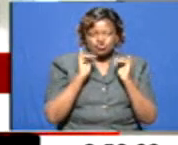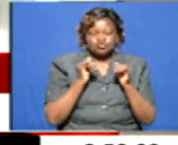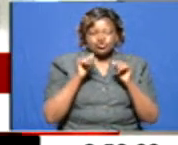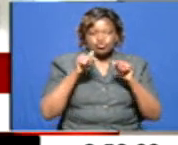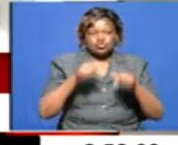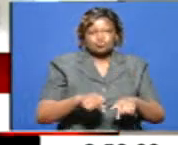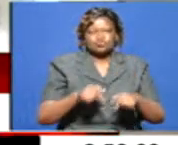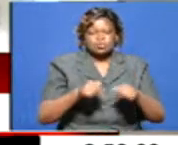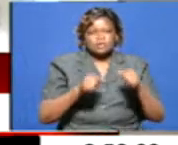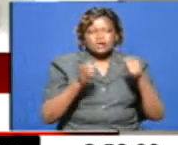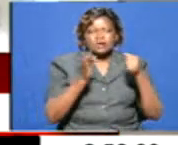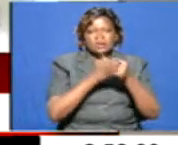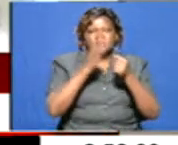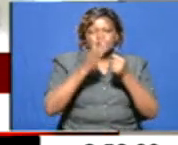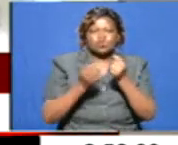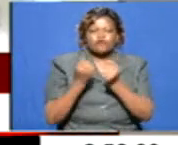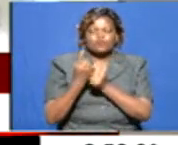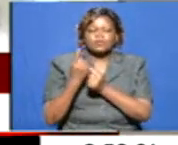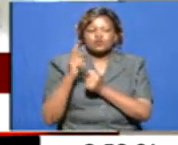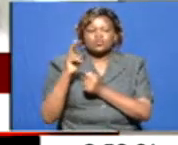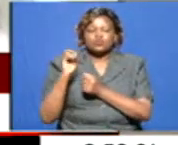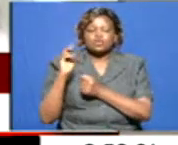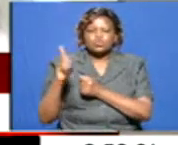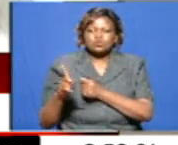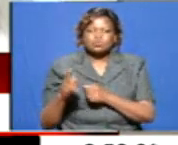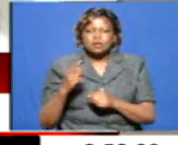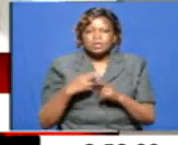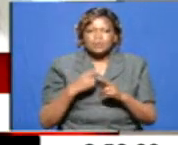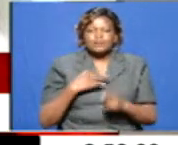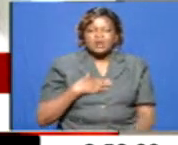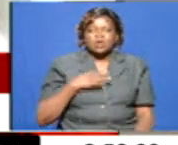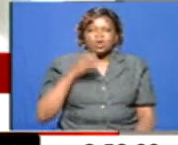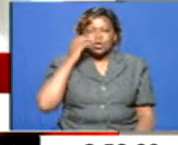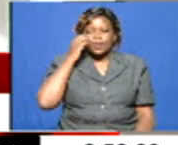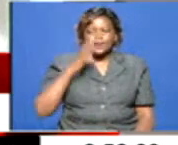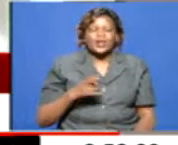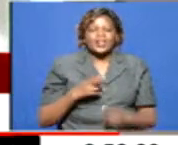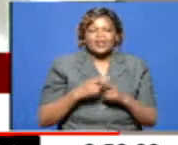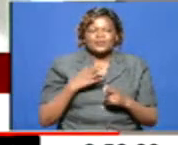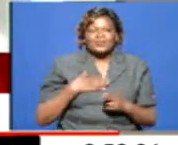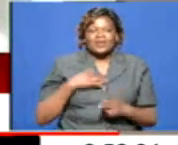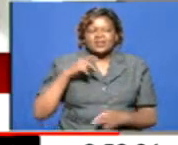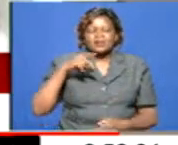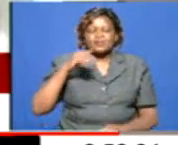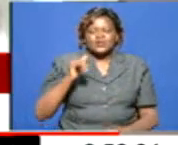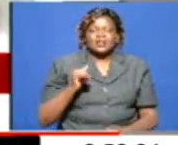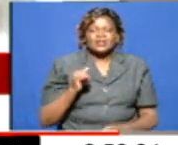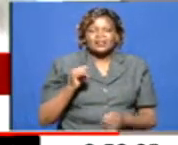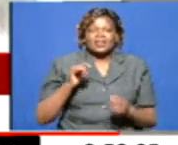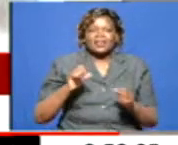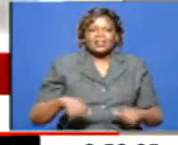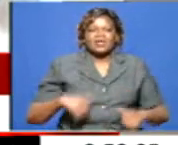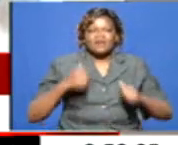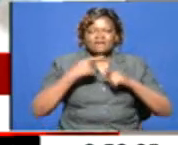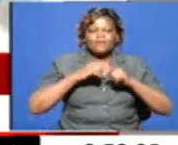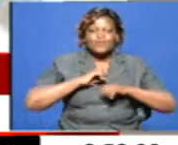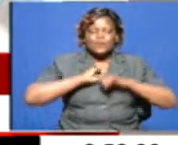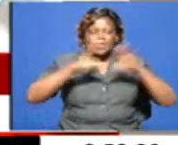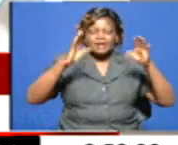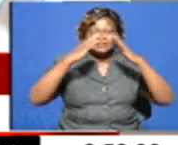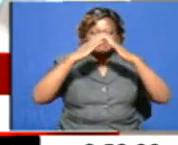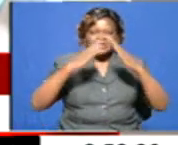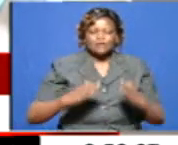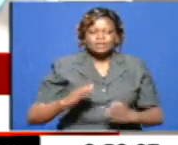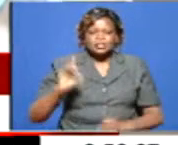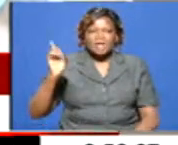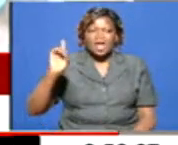of November, 2021. Good evening, my name is Tom Boyer. My name is Purity Museo. We are coming to you live from the broadcasting house here in